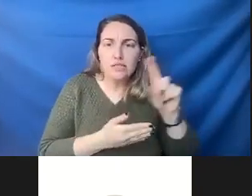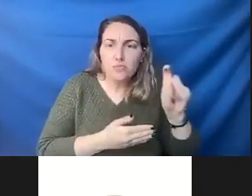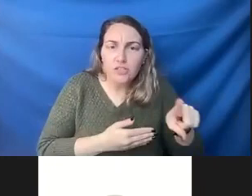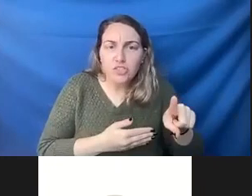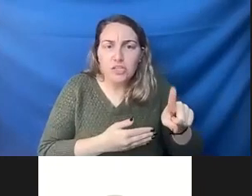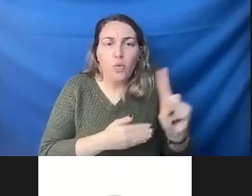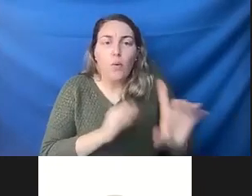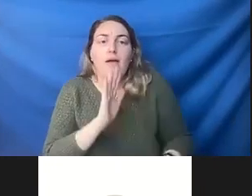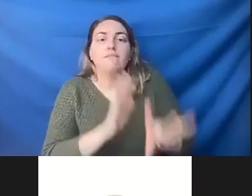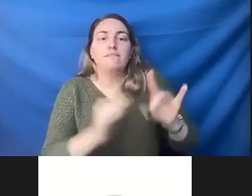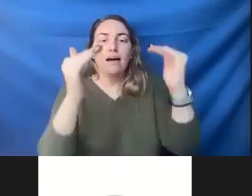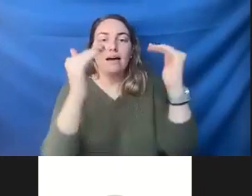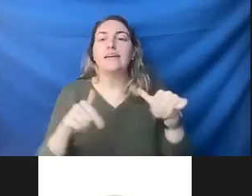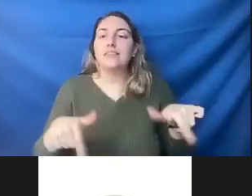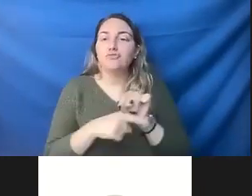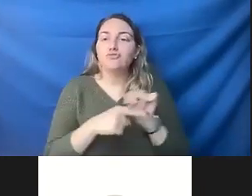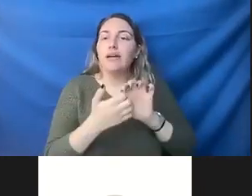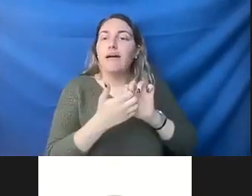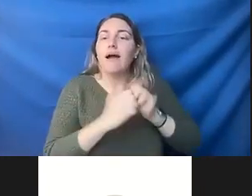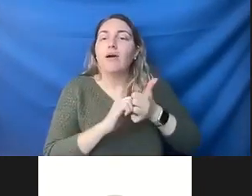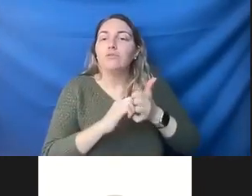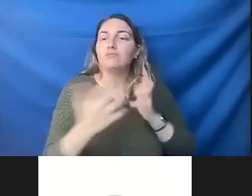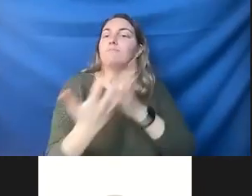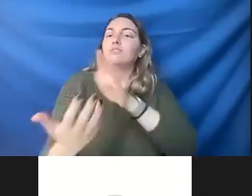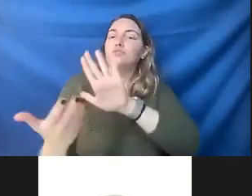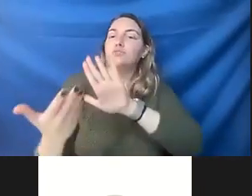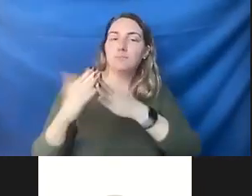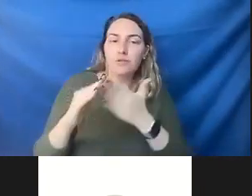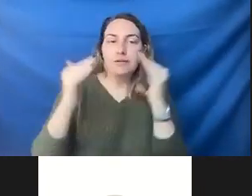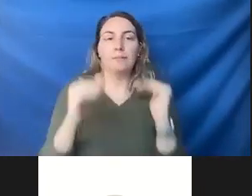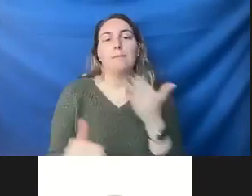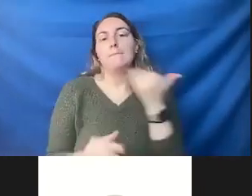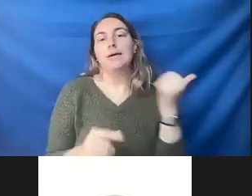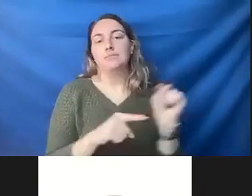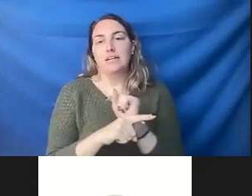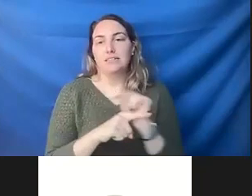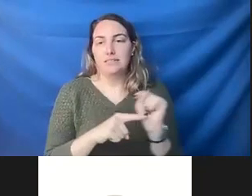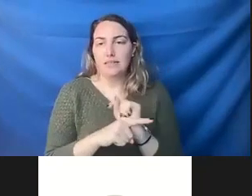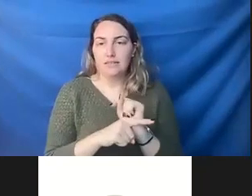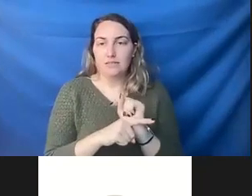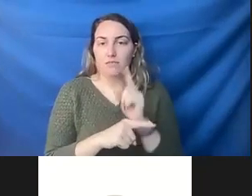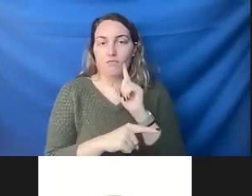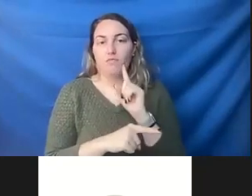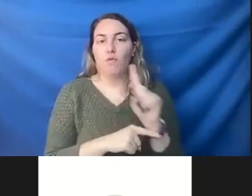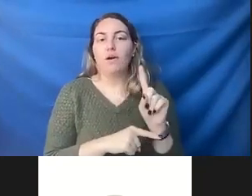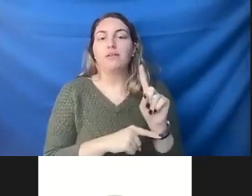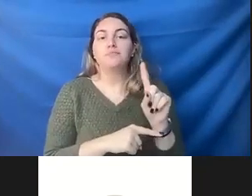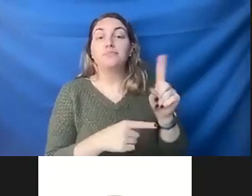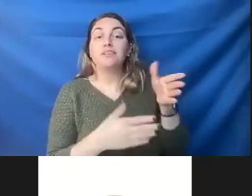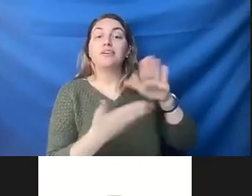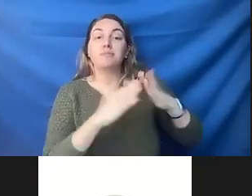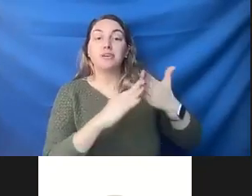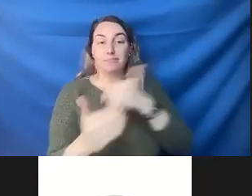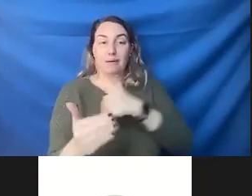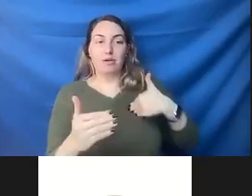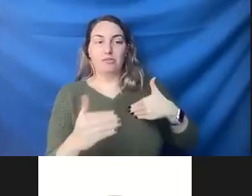how to customize this training for your community, and also best practices for training community members. As I mentioned, you will